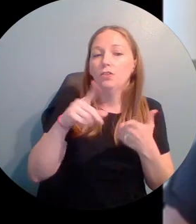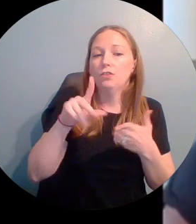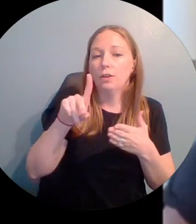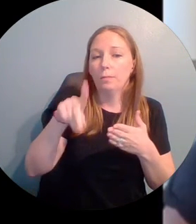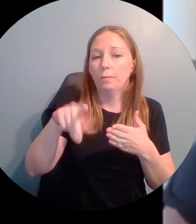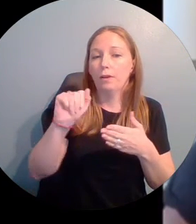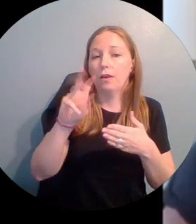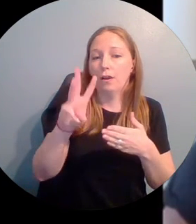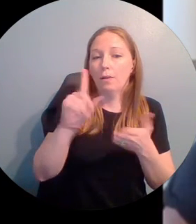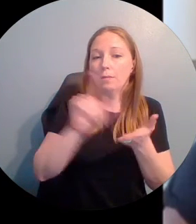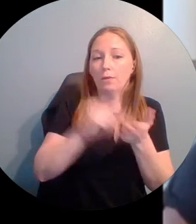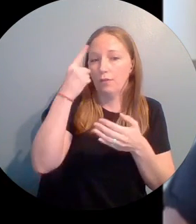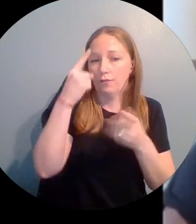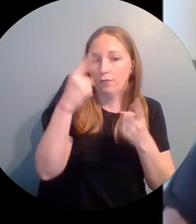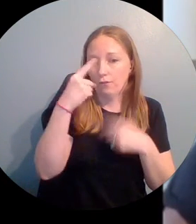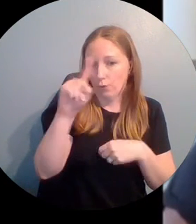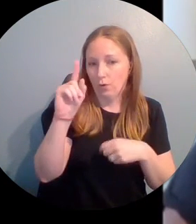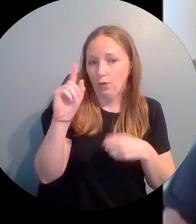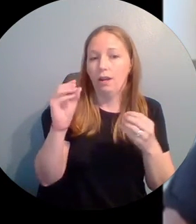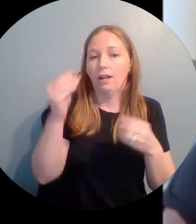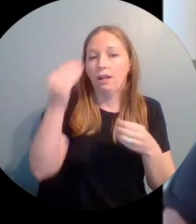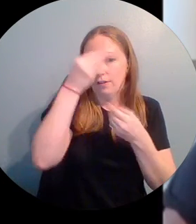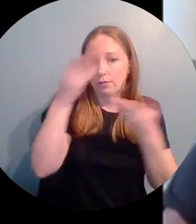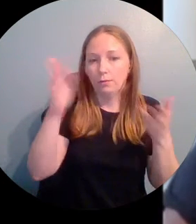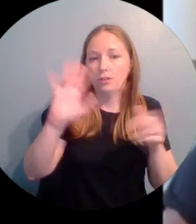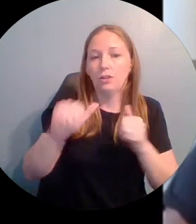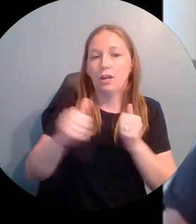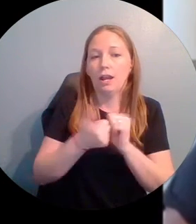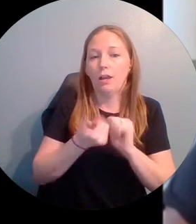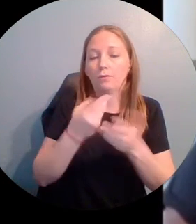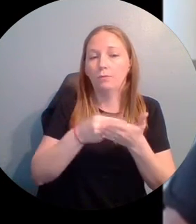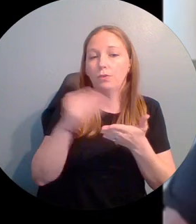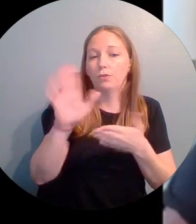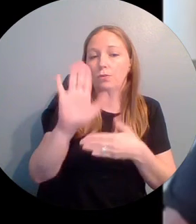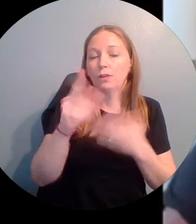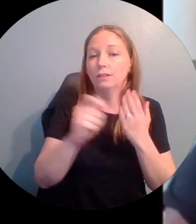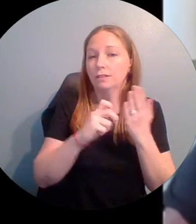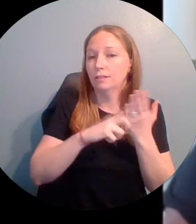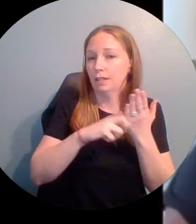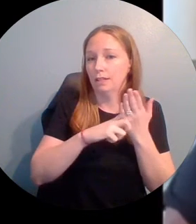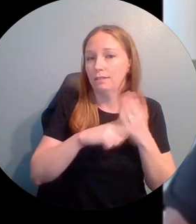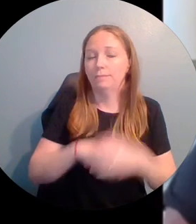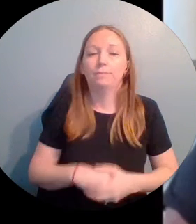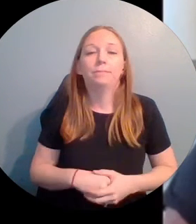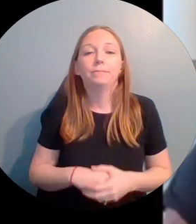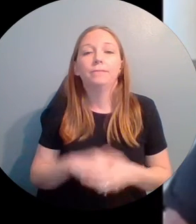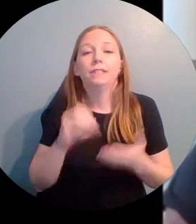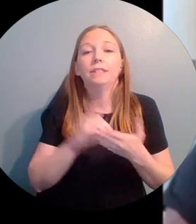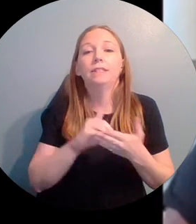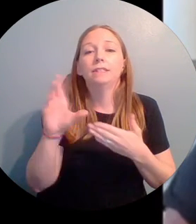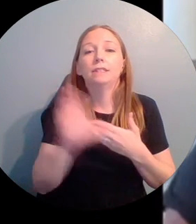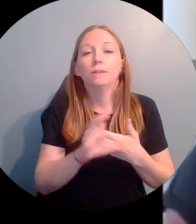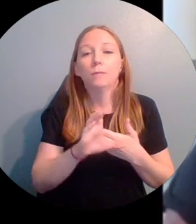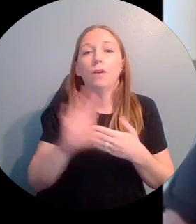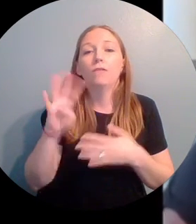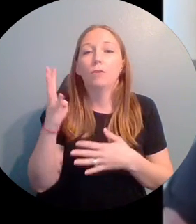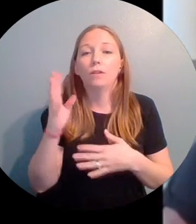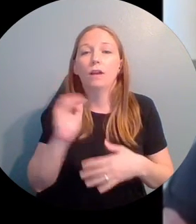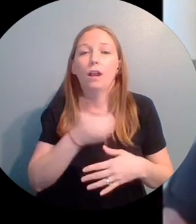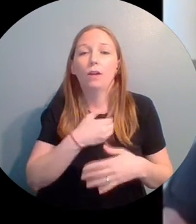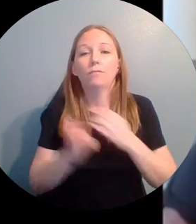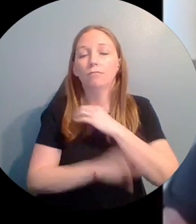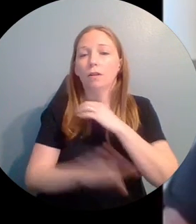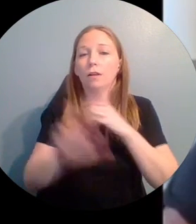virtual students will take pictures from 4 p.m. to 5 p.m. You will enter on Windsor, and pictures will be taken in the gym.